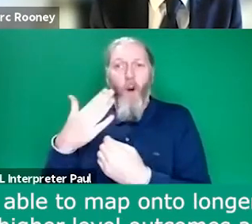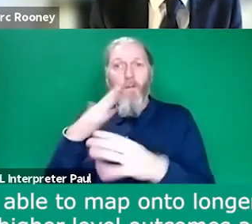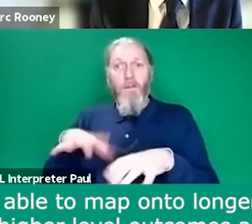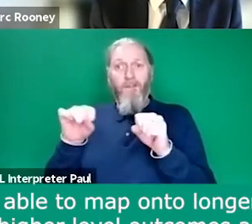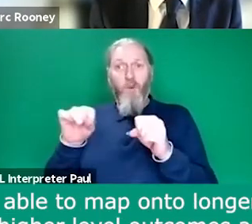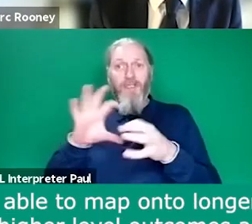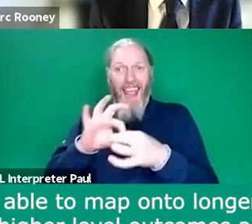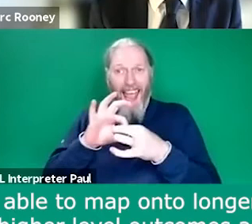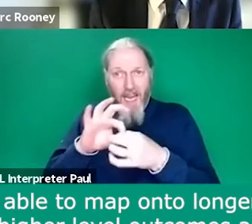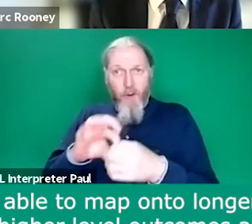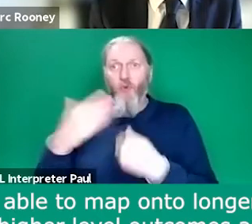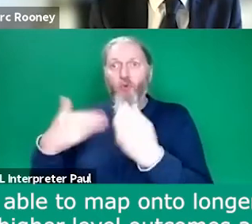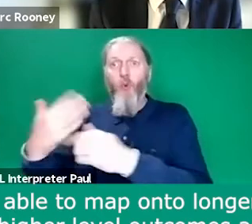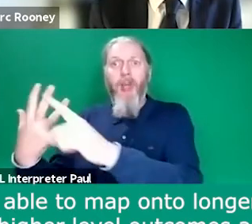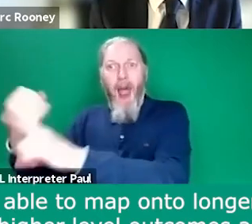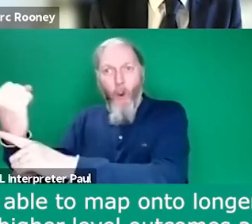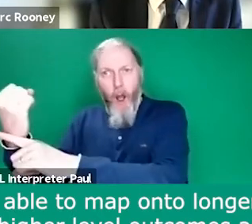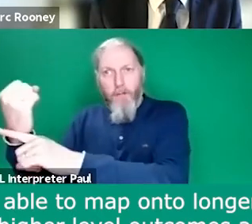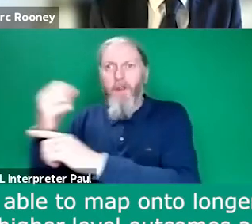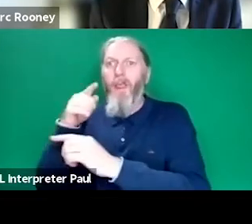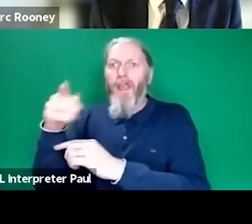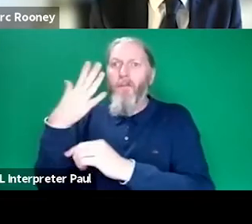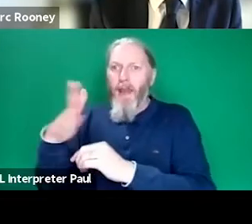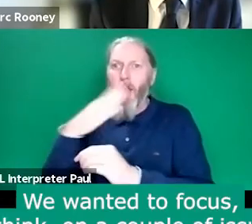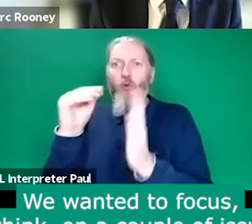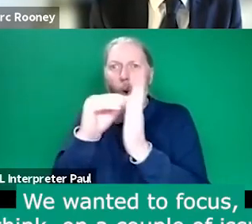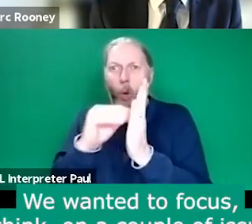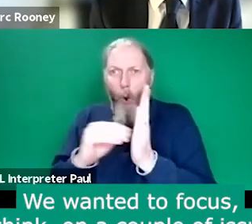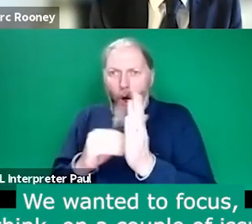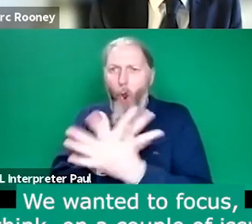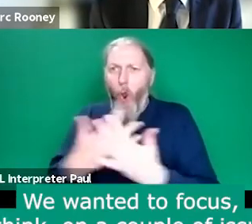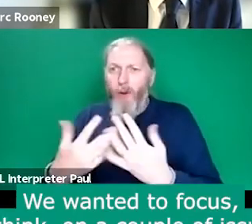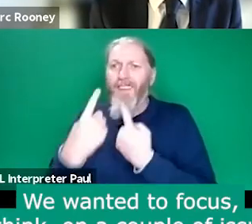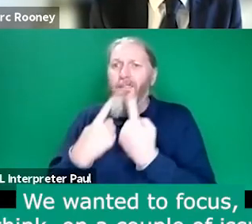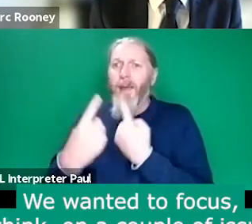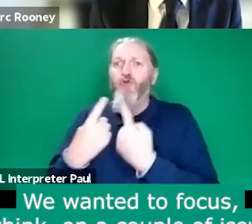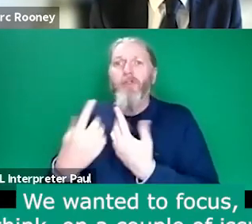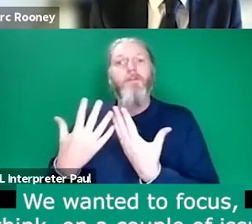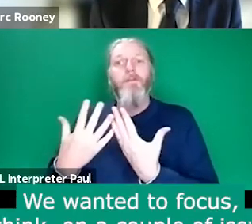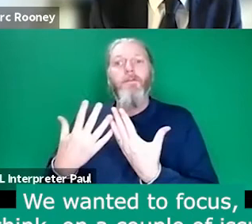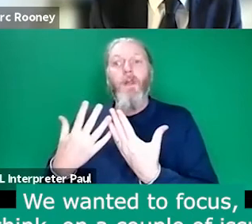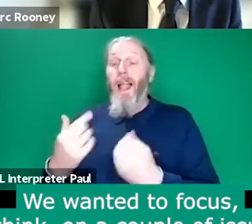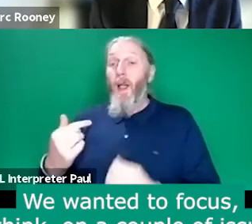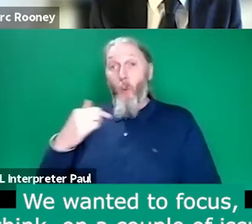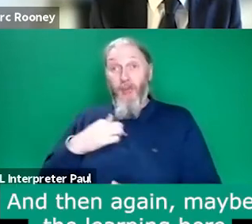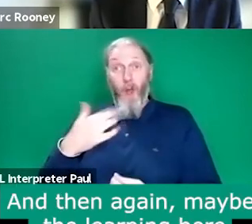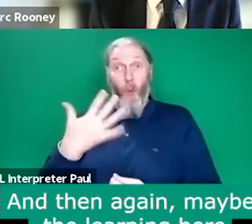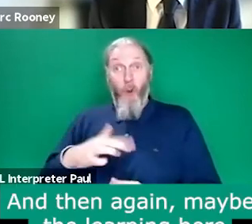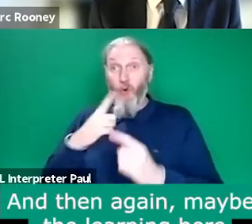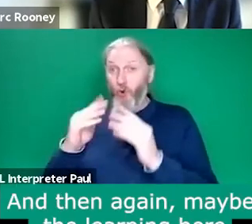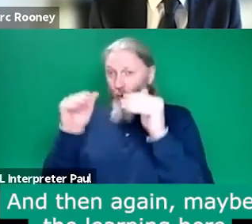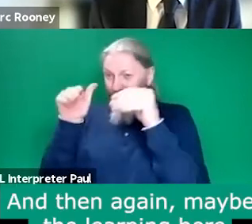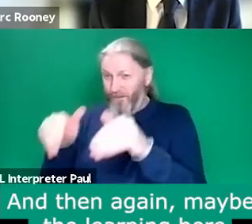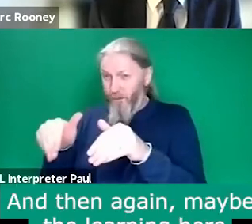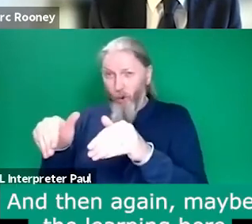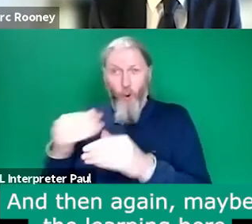to map onto longer term and higher level outcomes as well. But we wanted to focus, I think, on a couple of issues, and again,